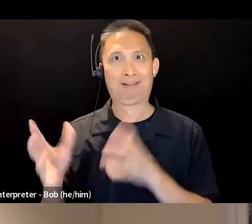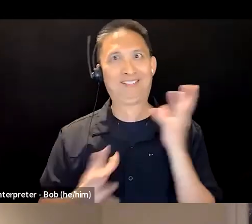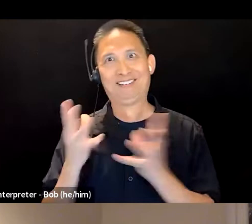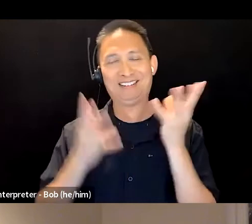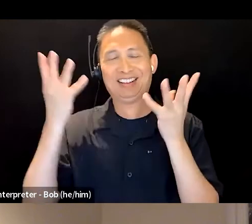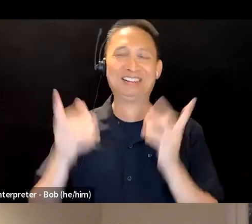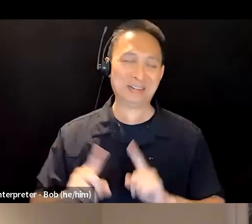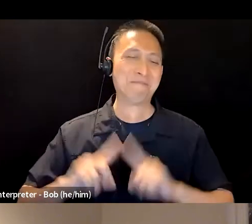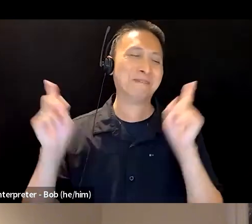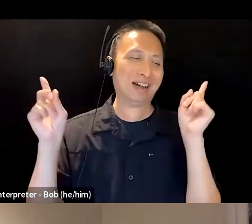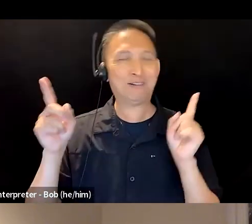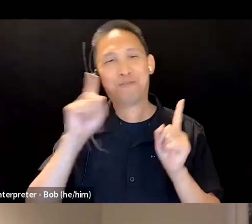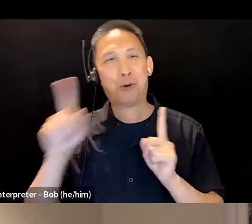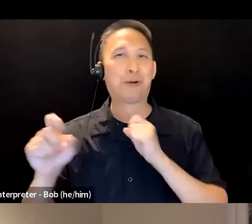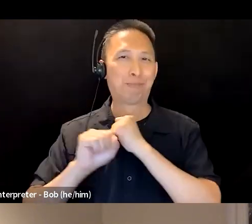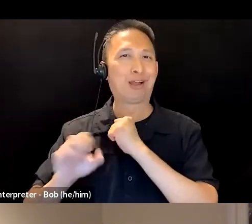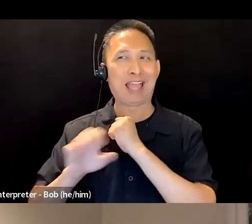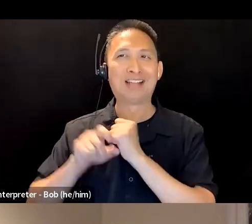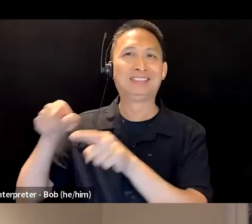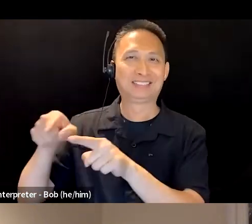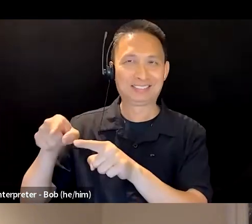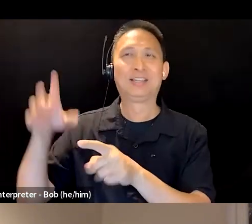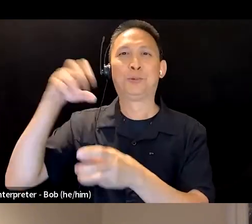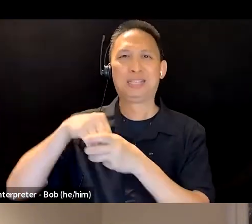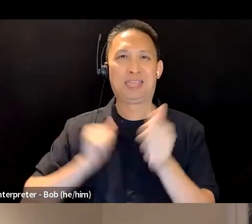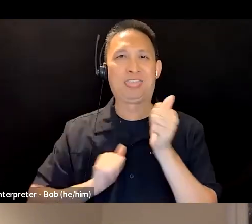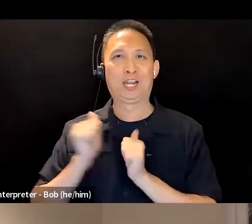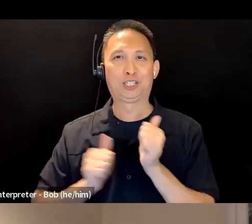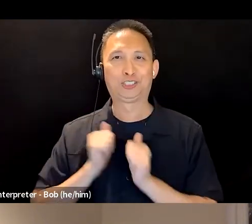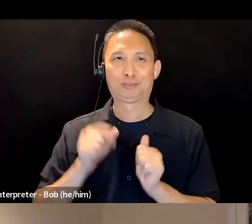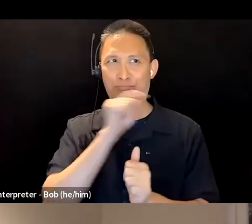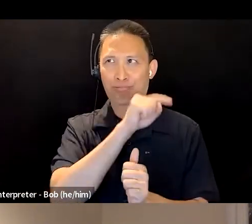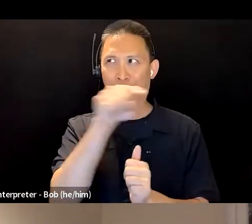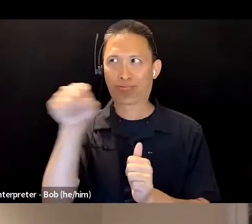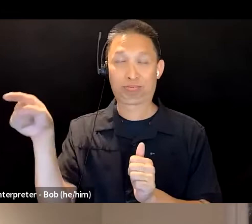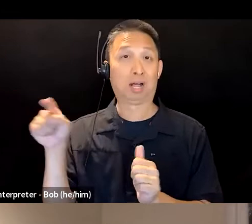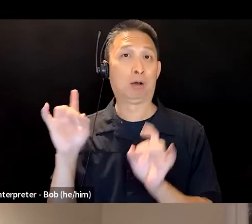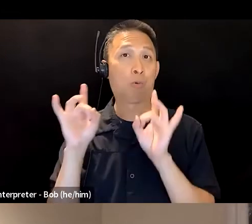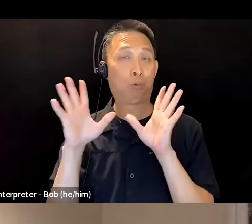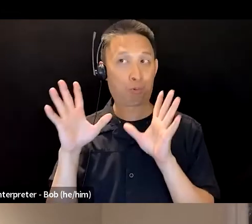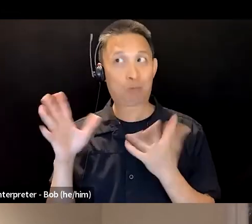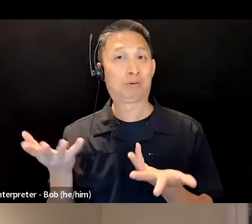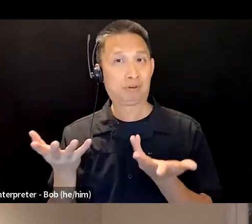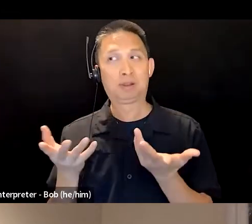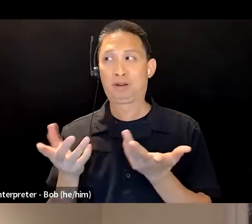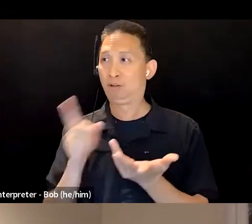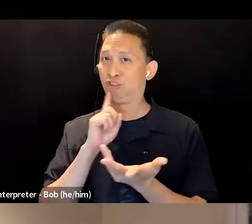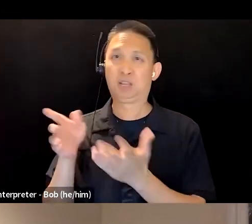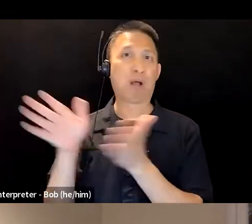So yeah, for broadcast and theatrical, we were public media the entire